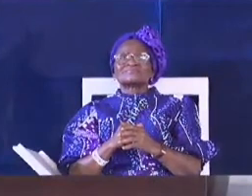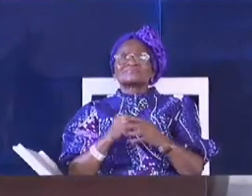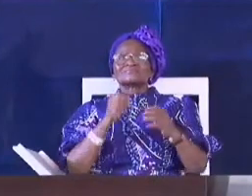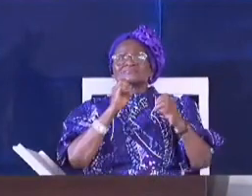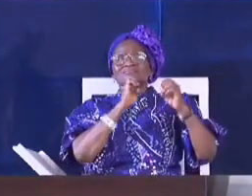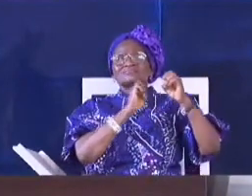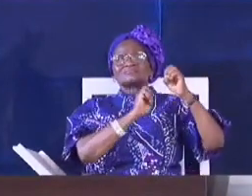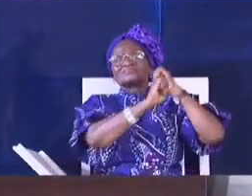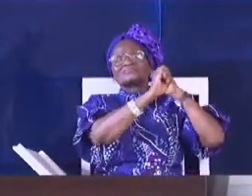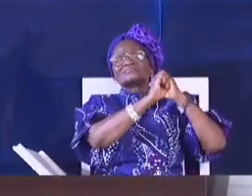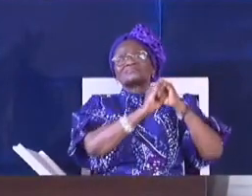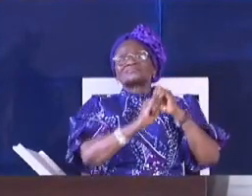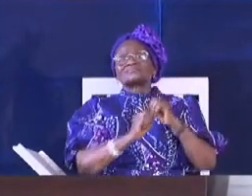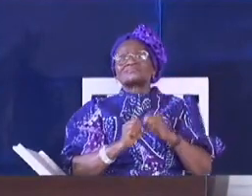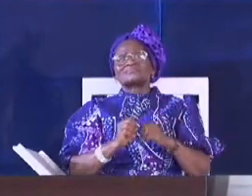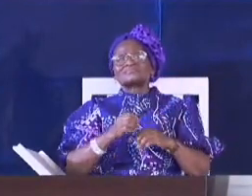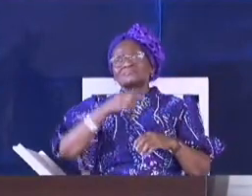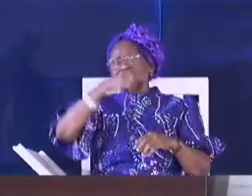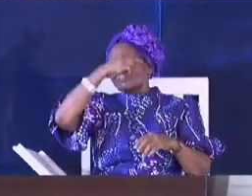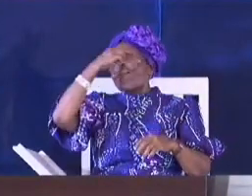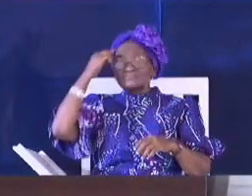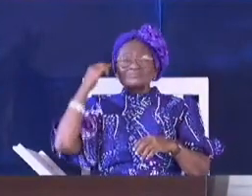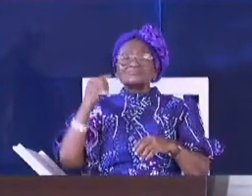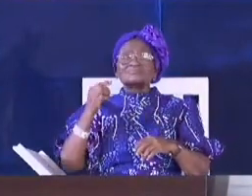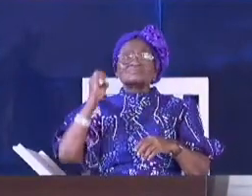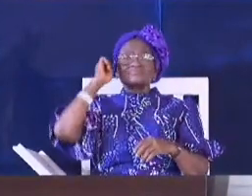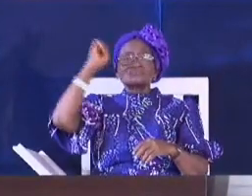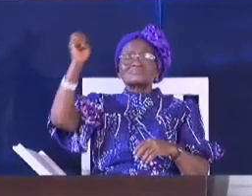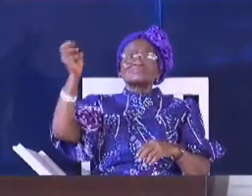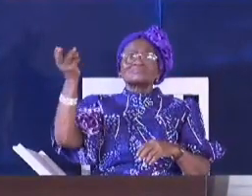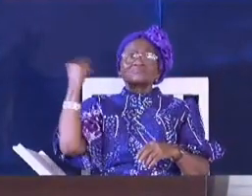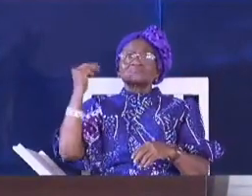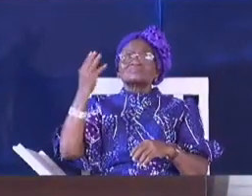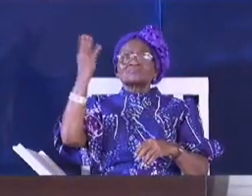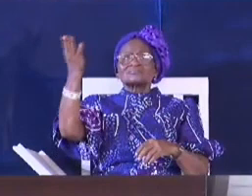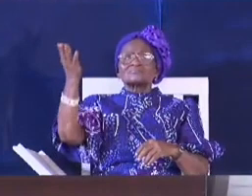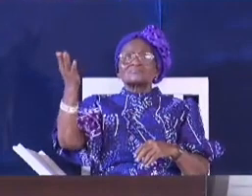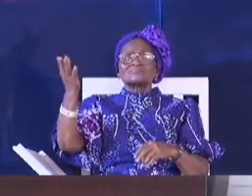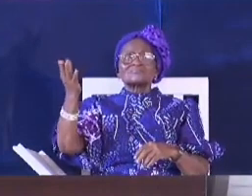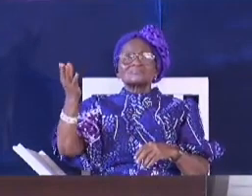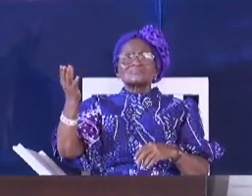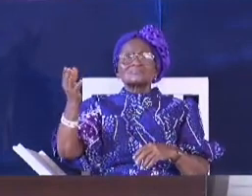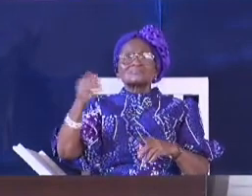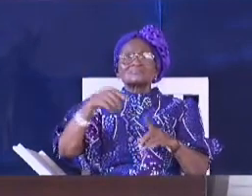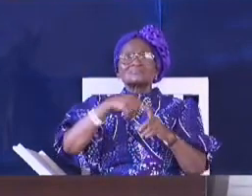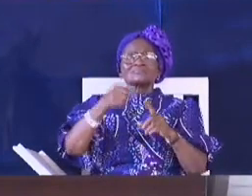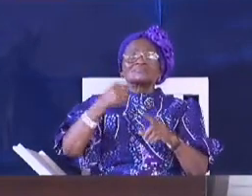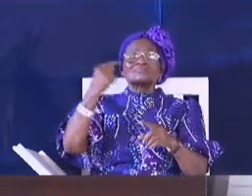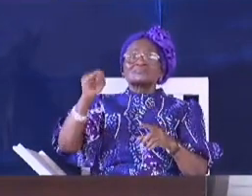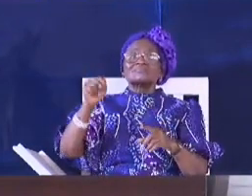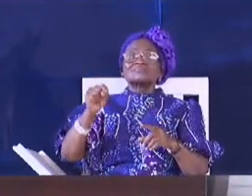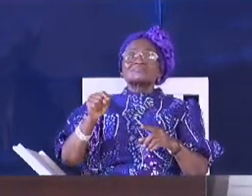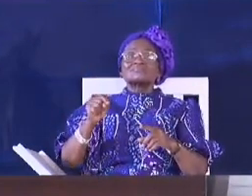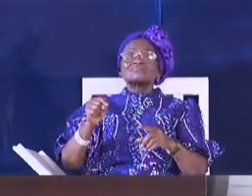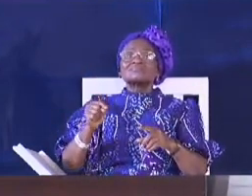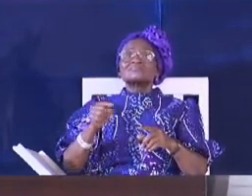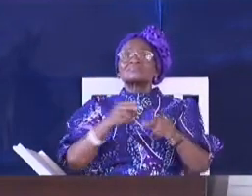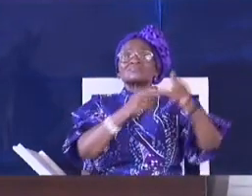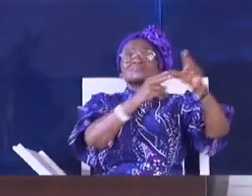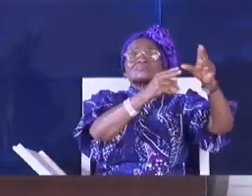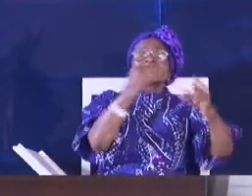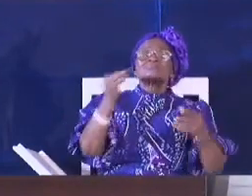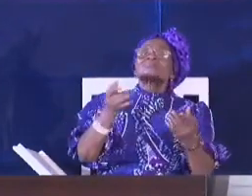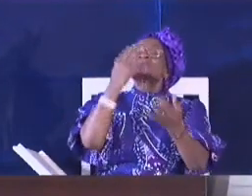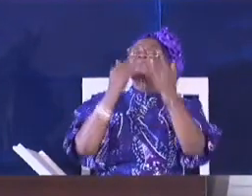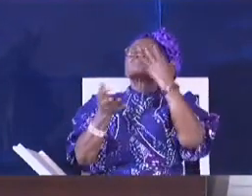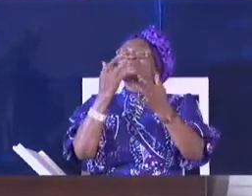Elisha, because he was there when the horses of fire and the chariots of fire came